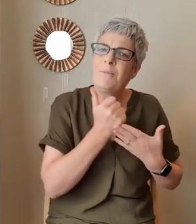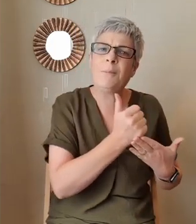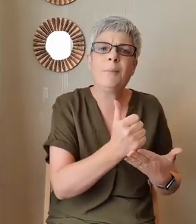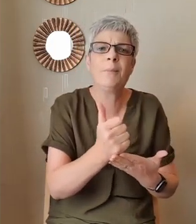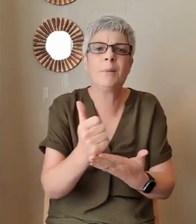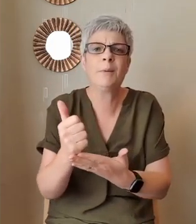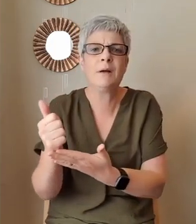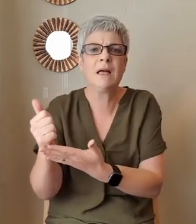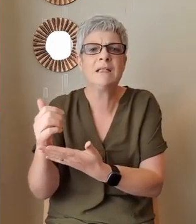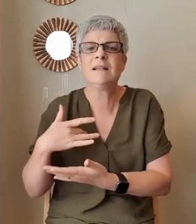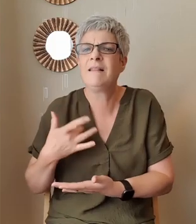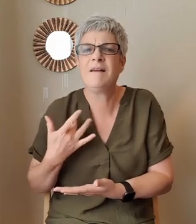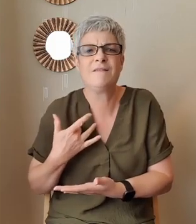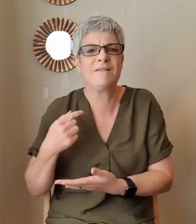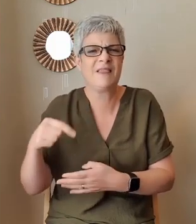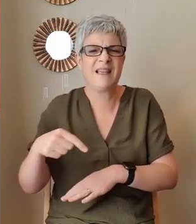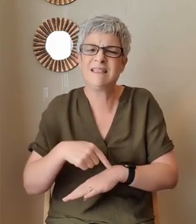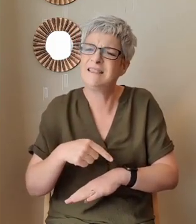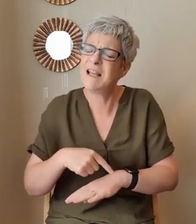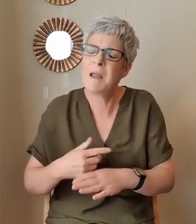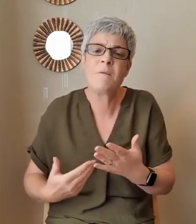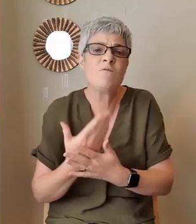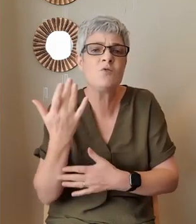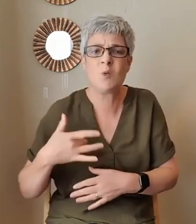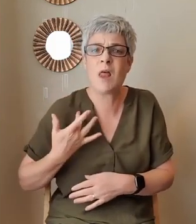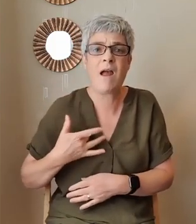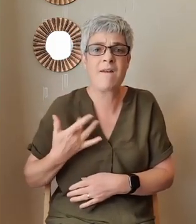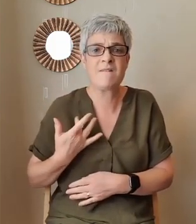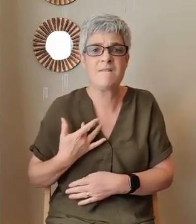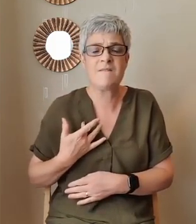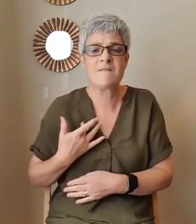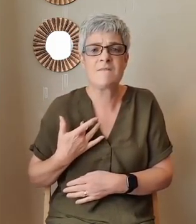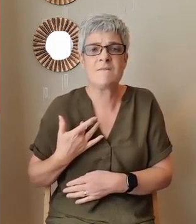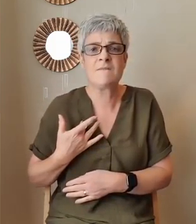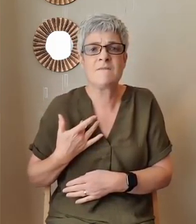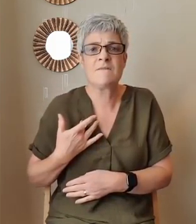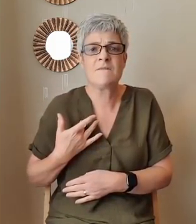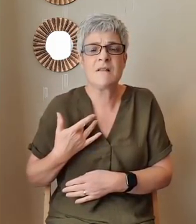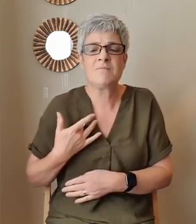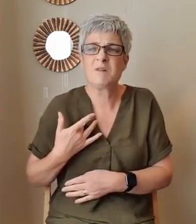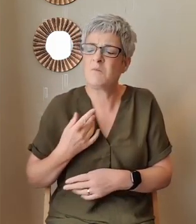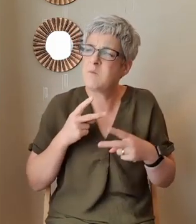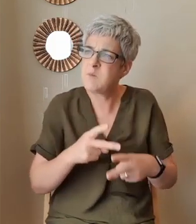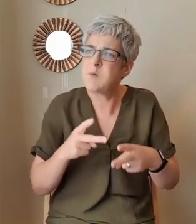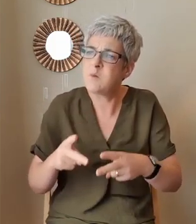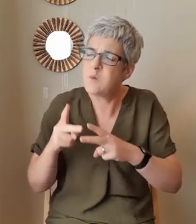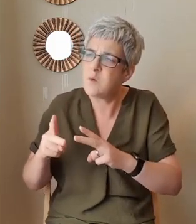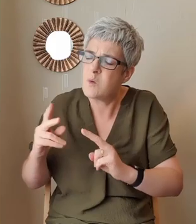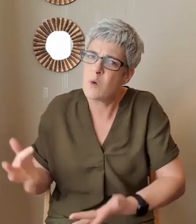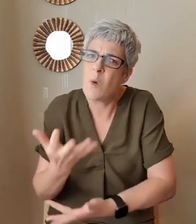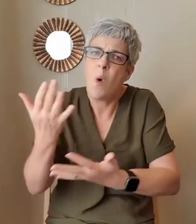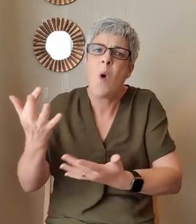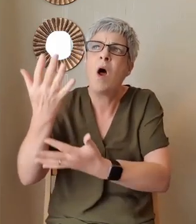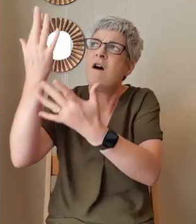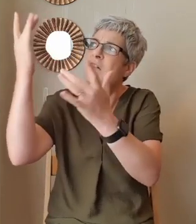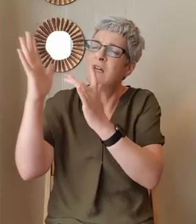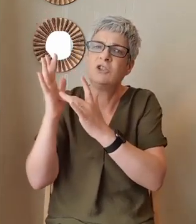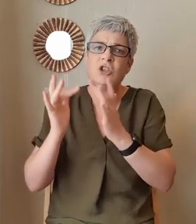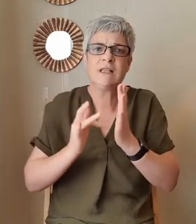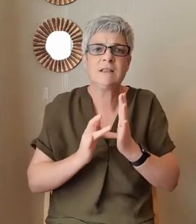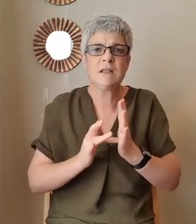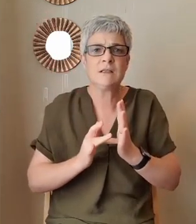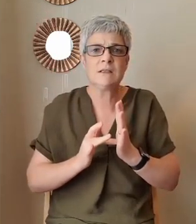And help us to live in this time of new life in ways that glorify